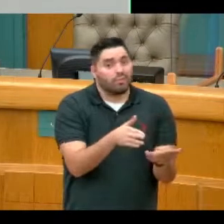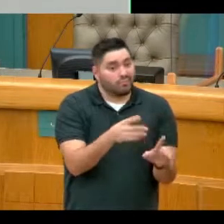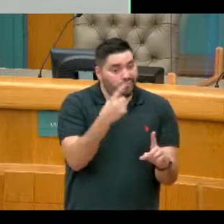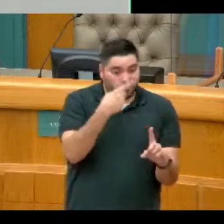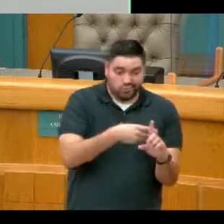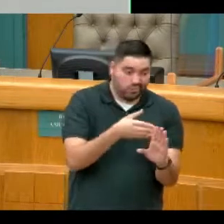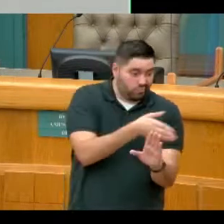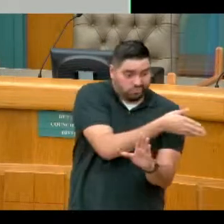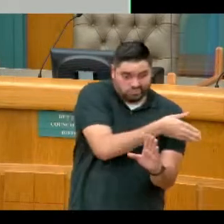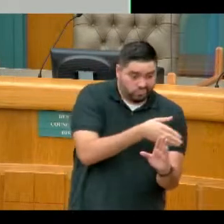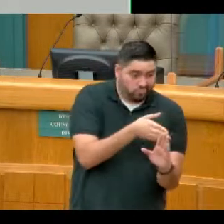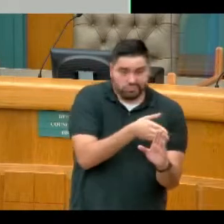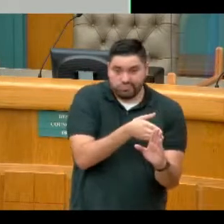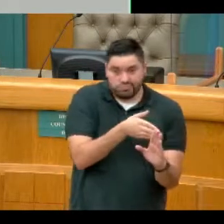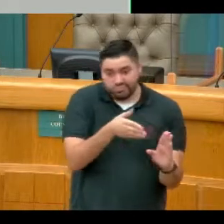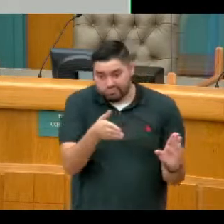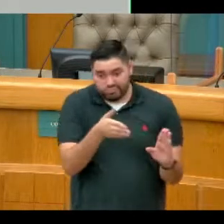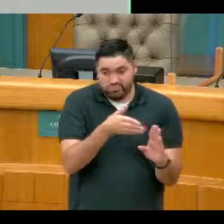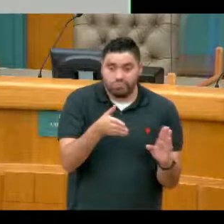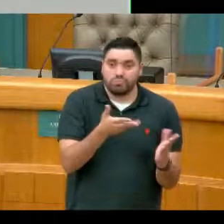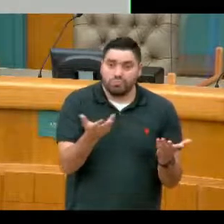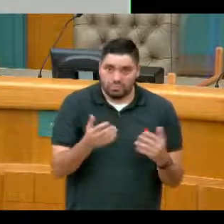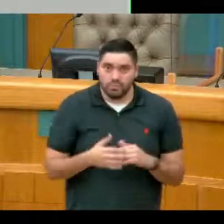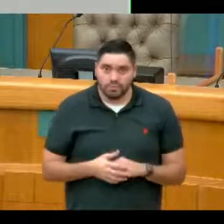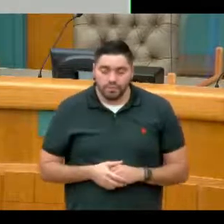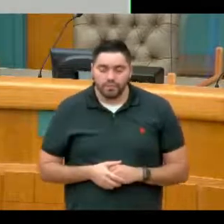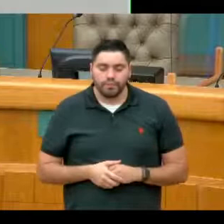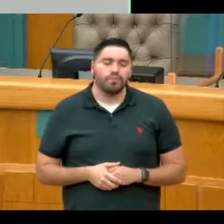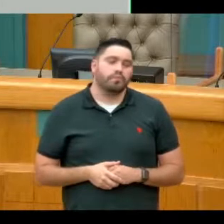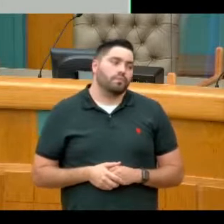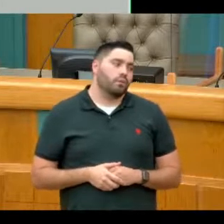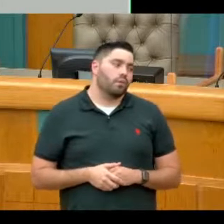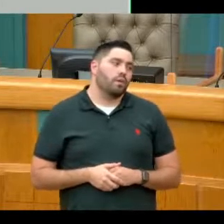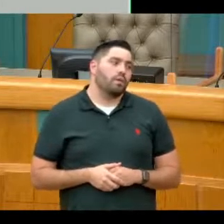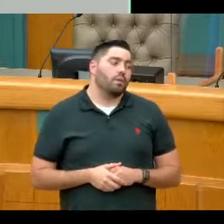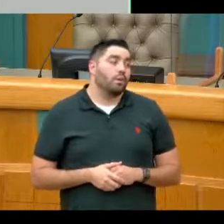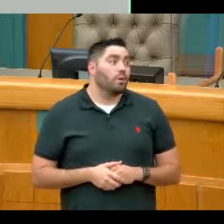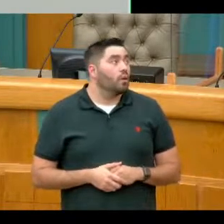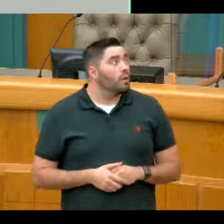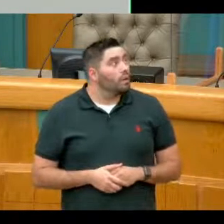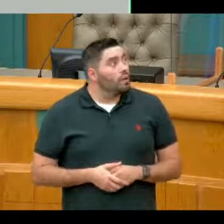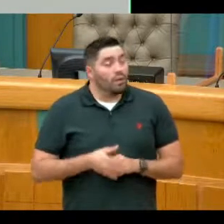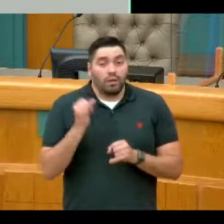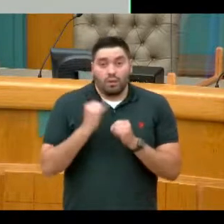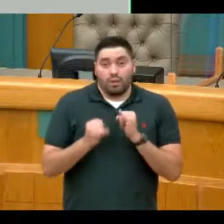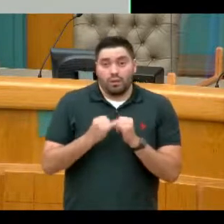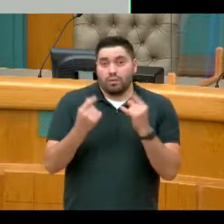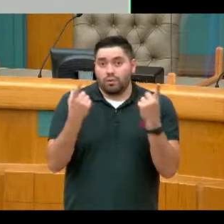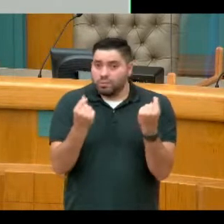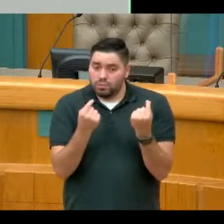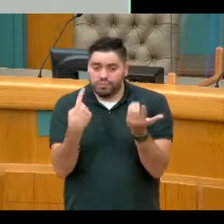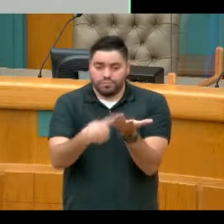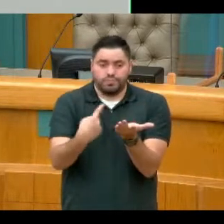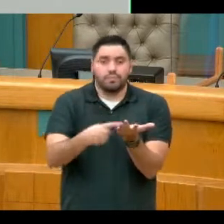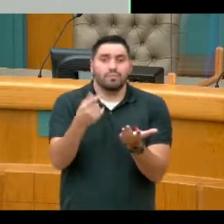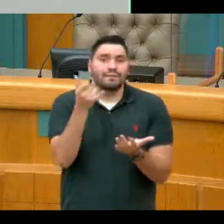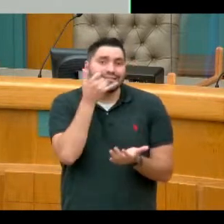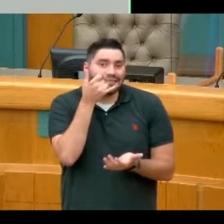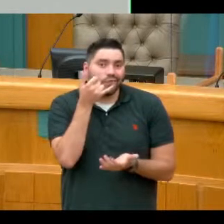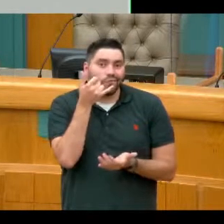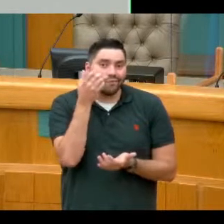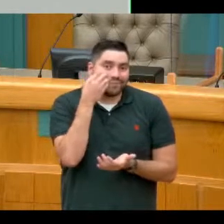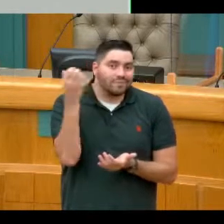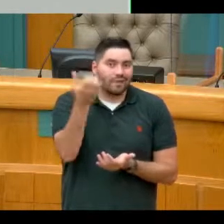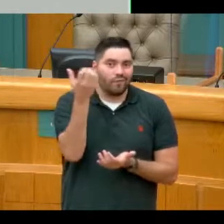wearing a mask is so that we don't have to go through this again, have the fatalities jump up and have it take even longer to get back to where we